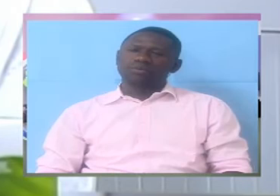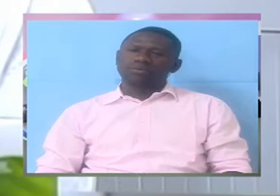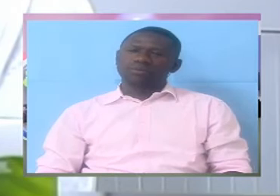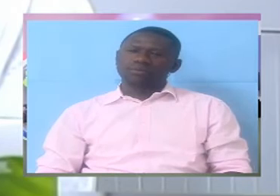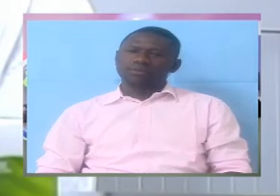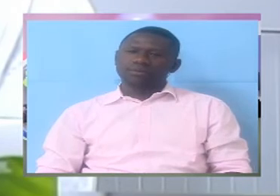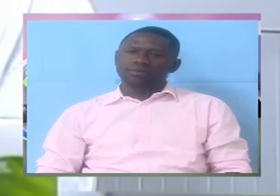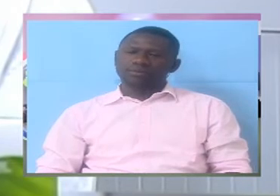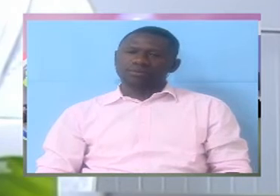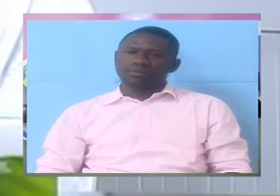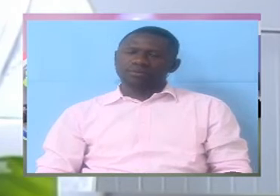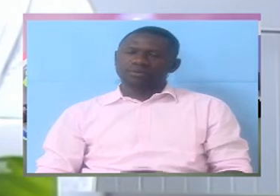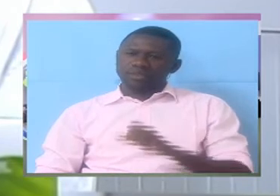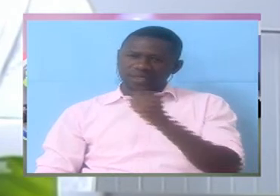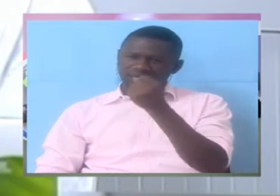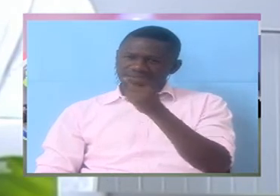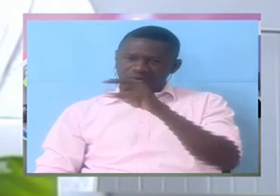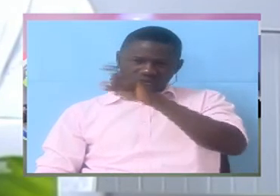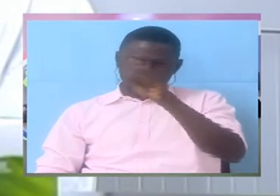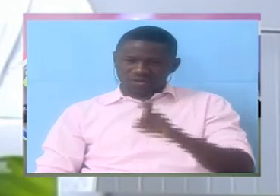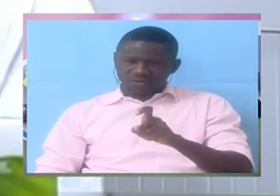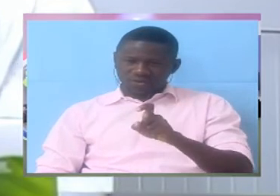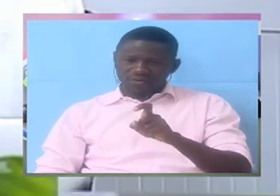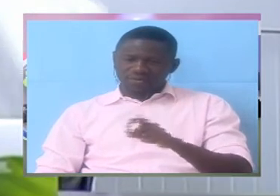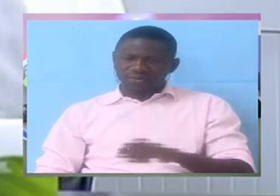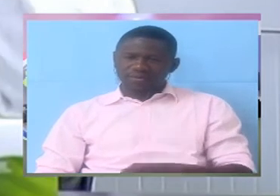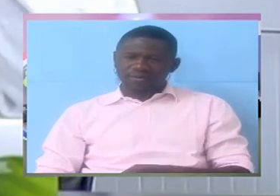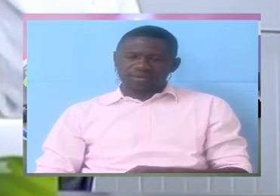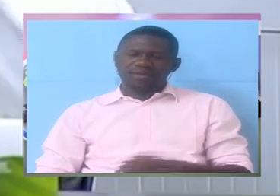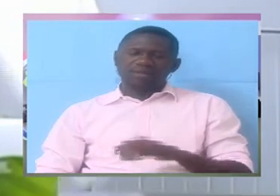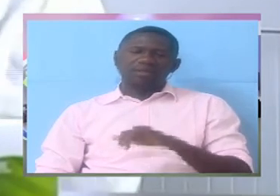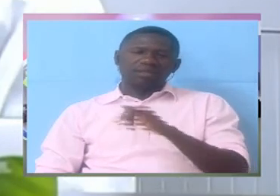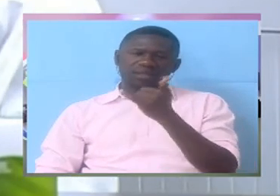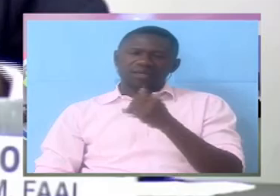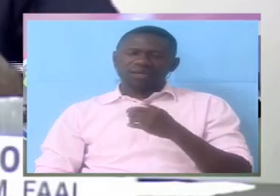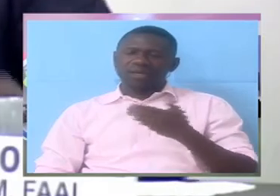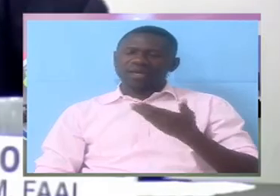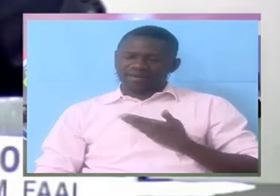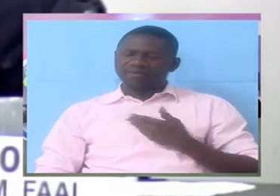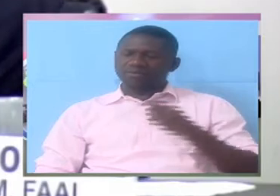Difficult question, Mr. Yeah, I have to think